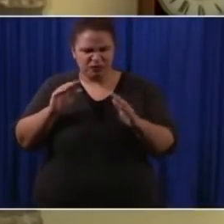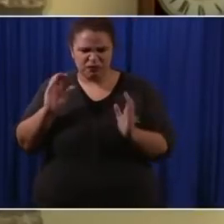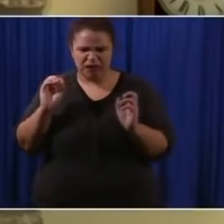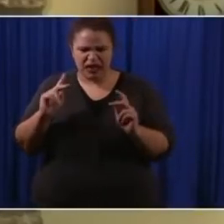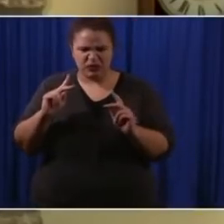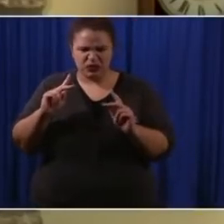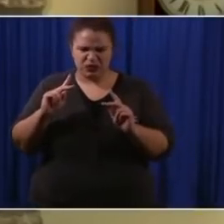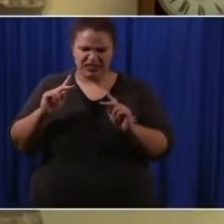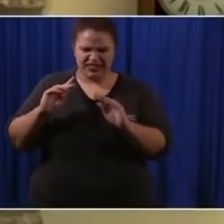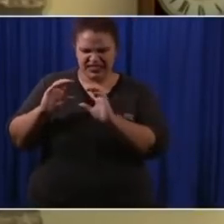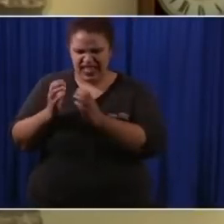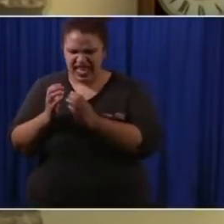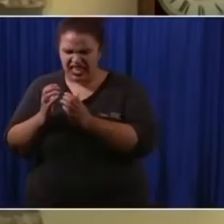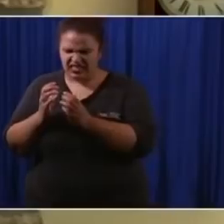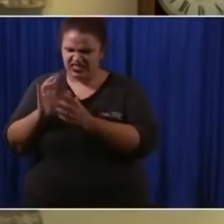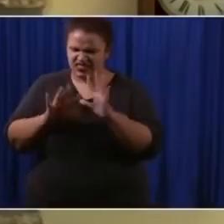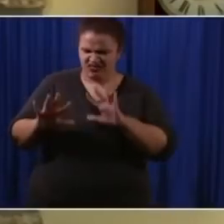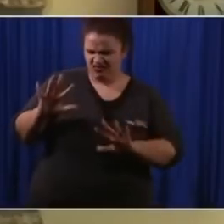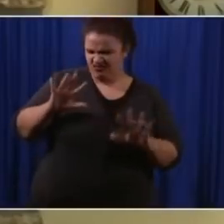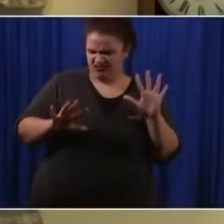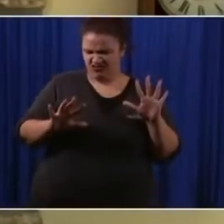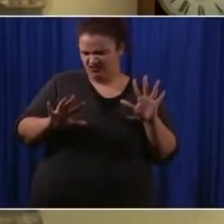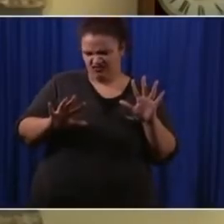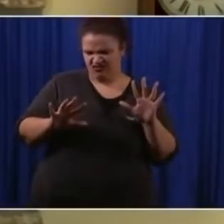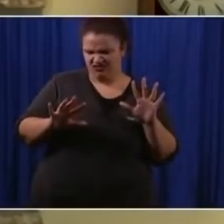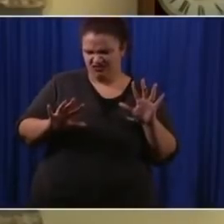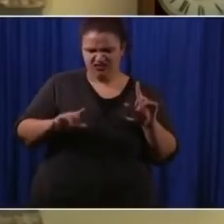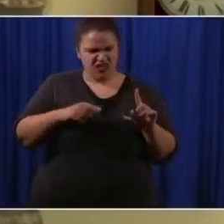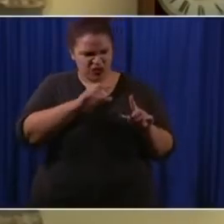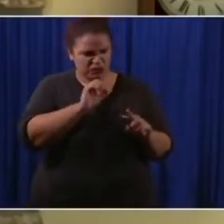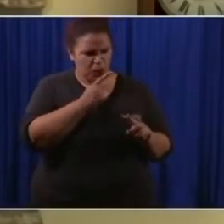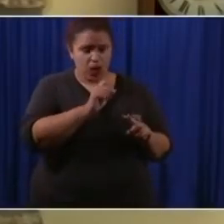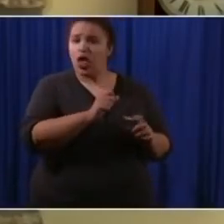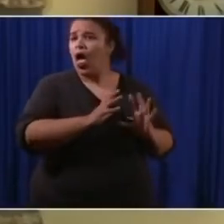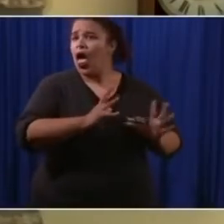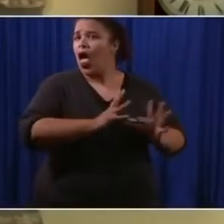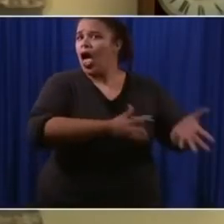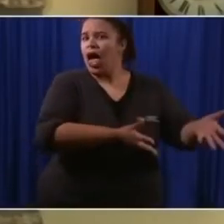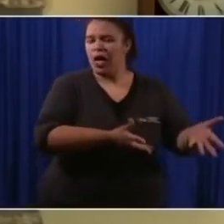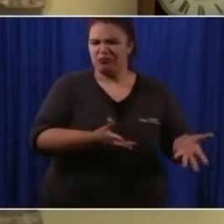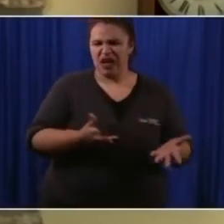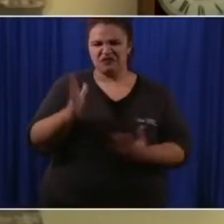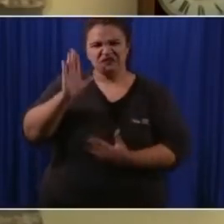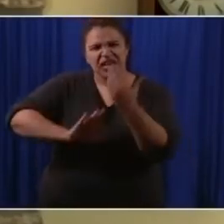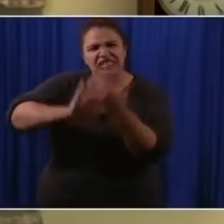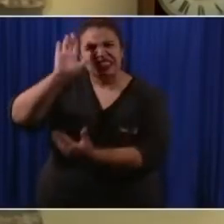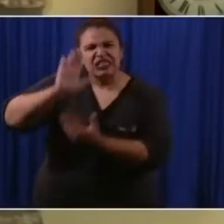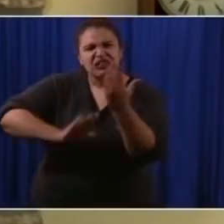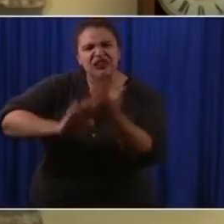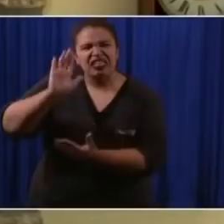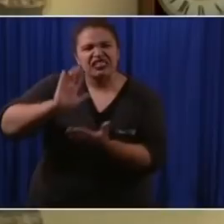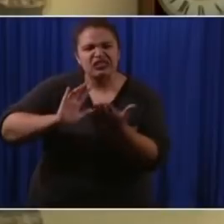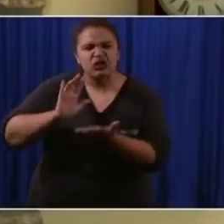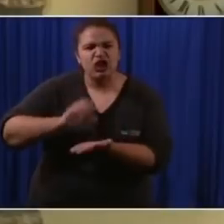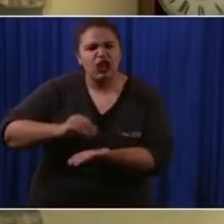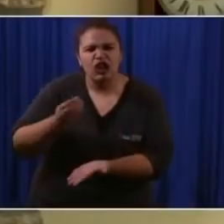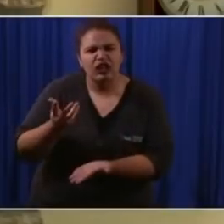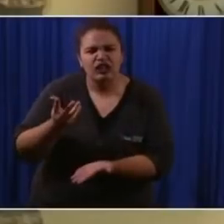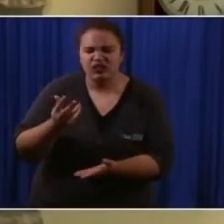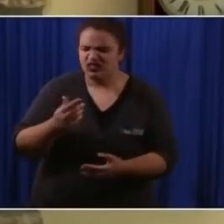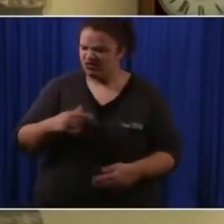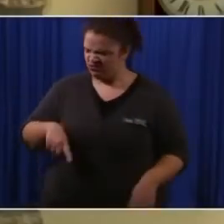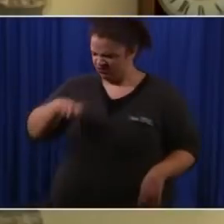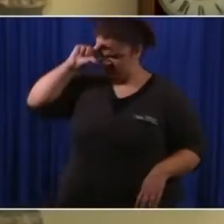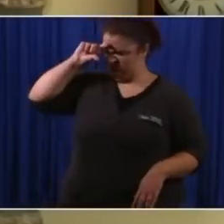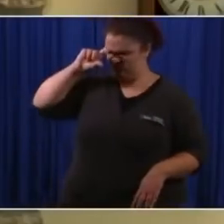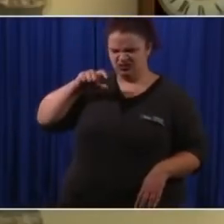sports are safer than face-to-face learning. How do you respond to that? I missed the part. You said I've not given them